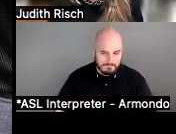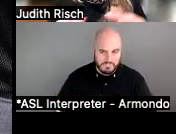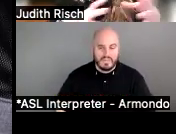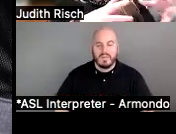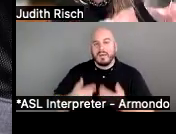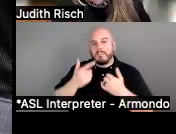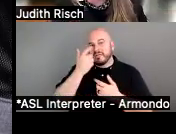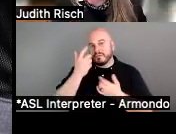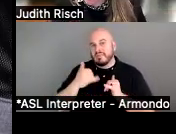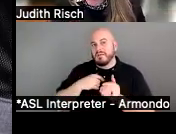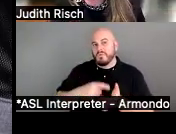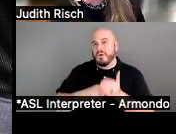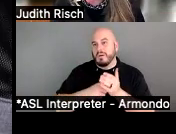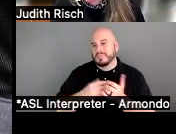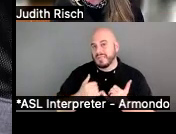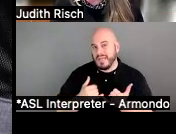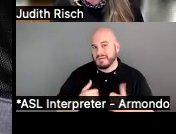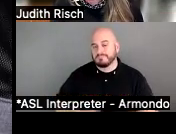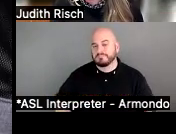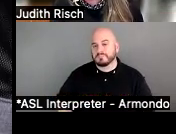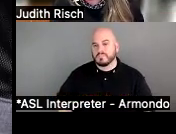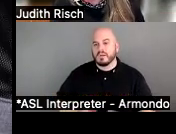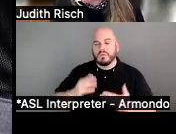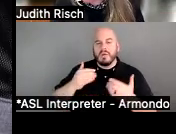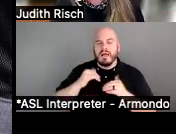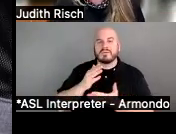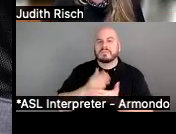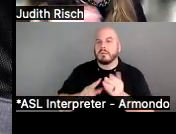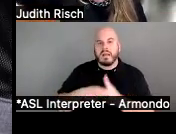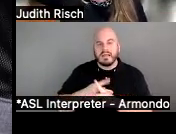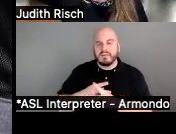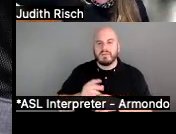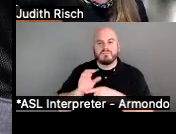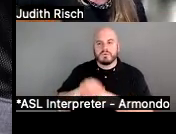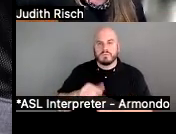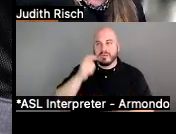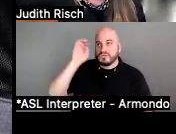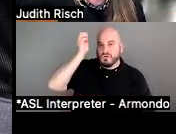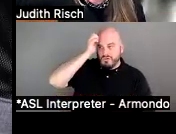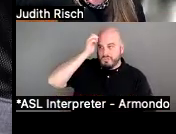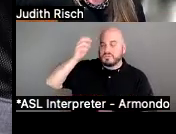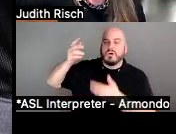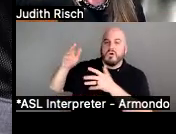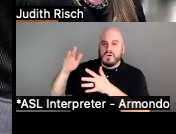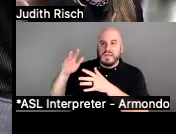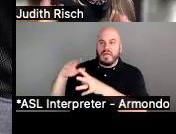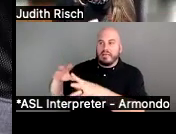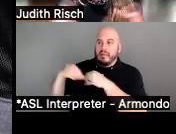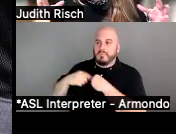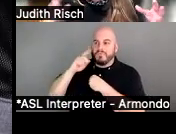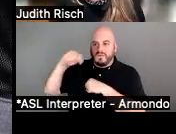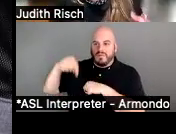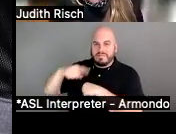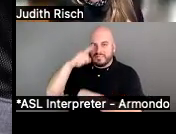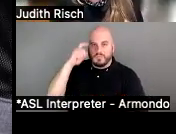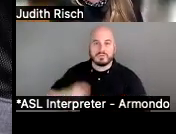requirements today. I think we're going to have some version of WCAG enforcement on us because Europe has adopted it too for this summer.